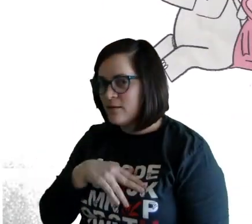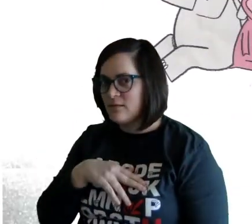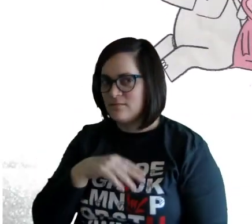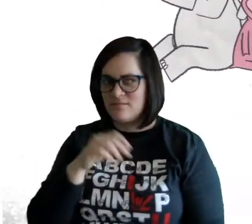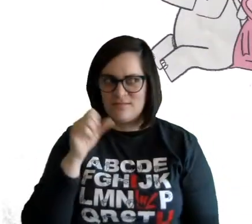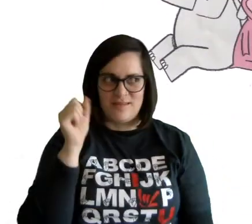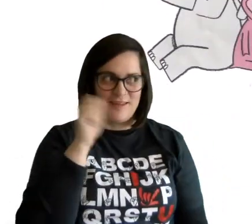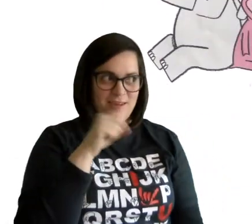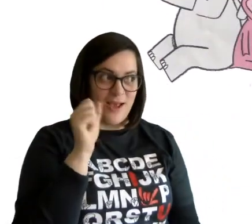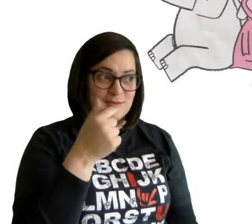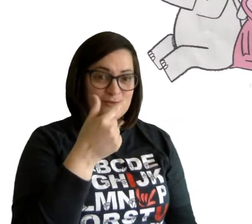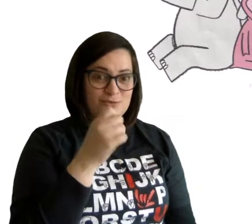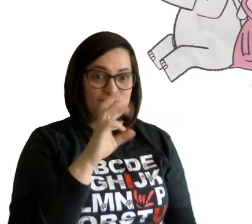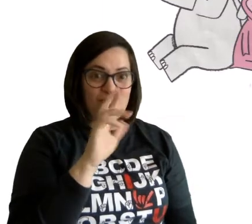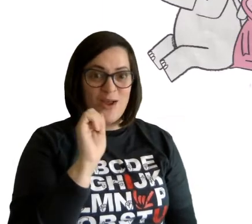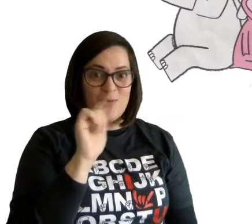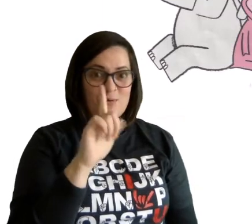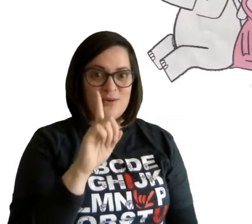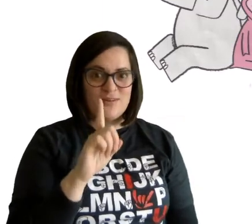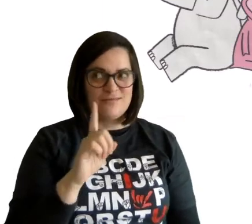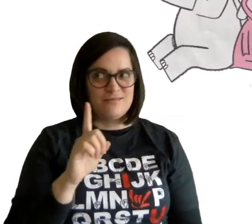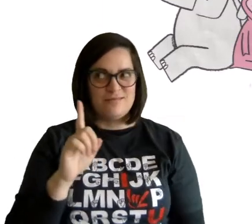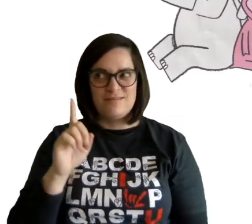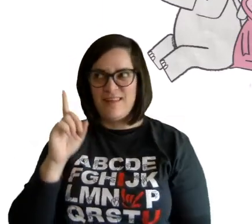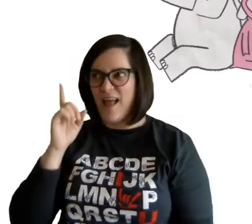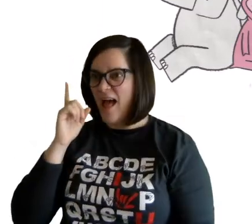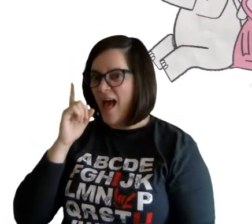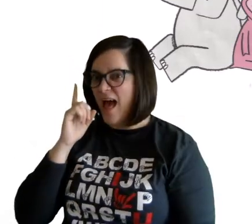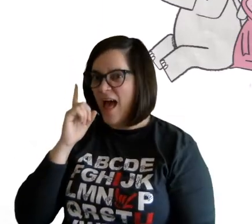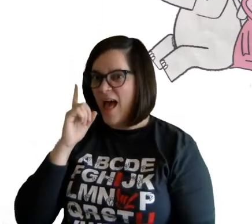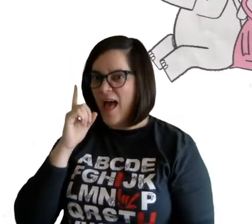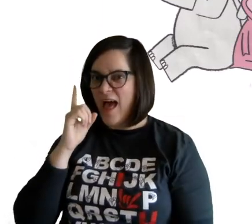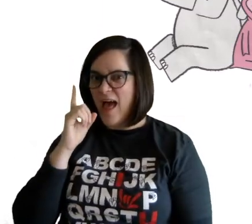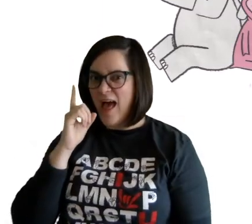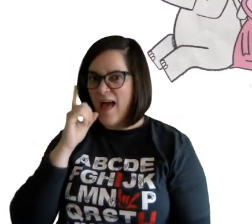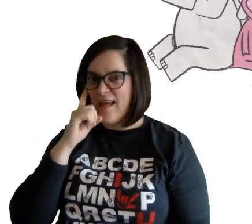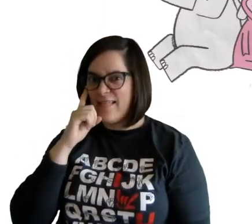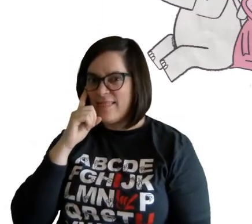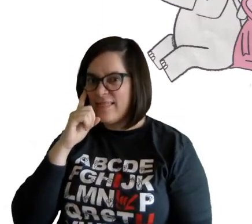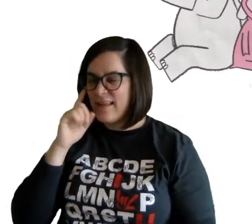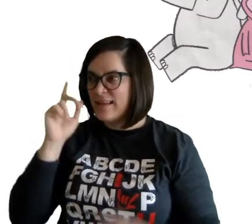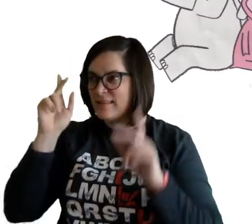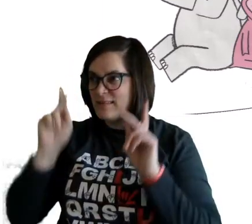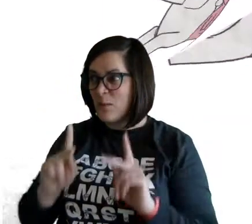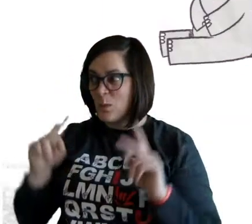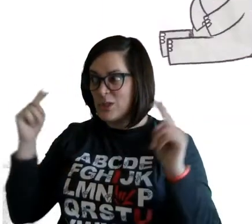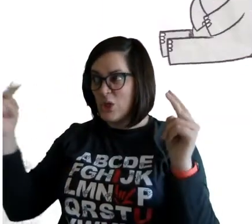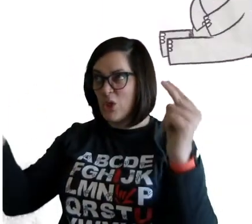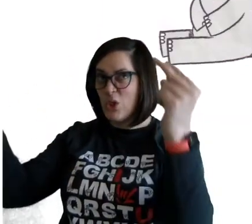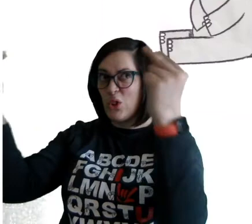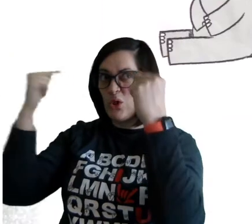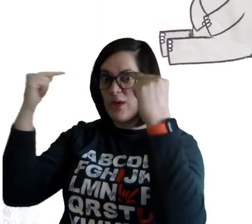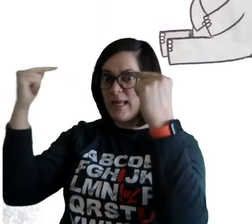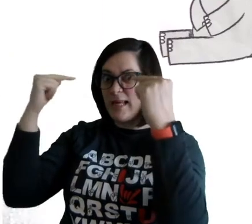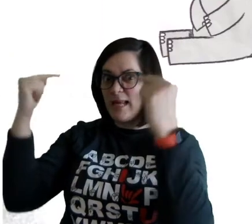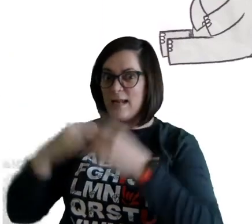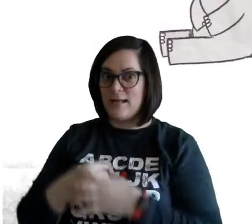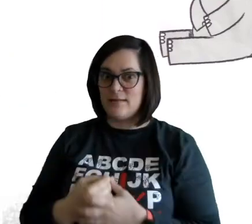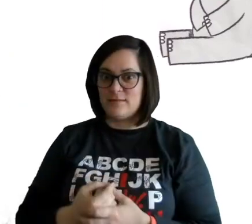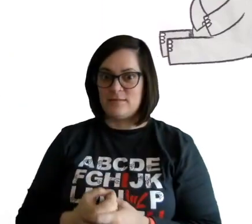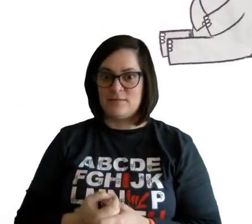Piggy. Yes, Gerald? I think someone is looking at us.